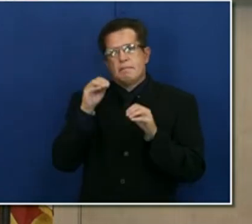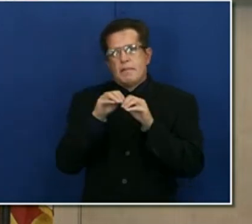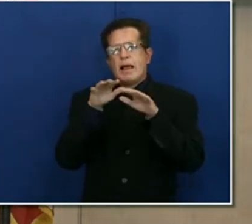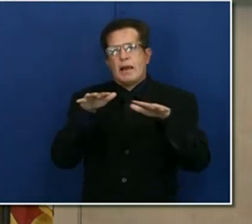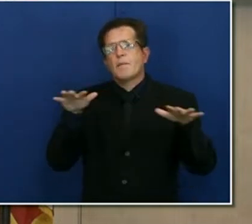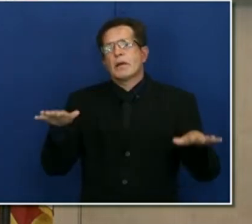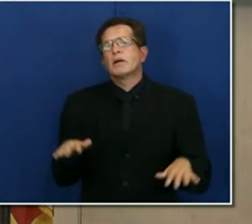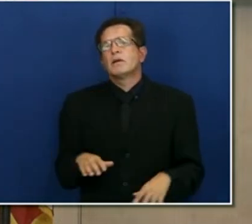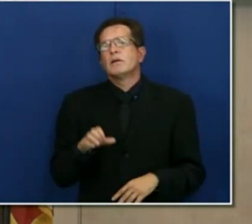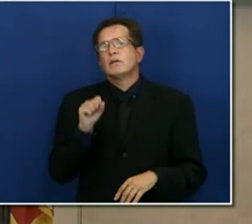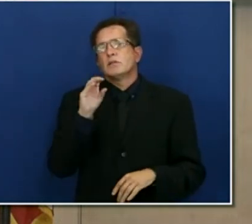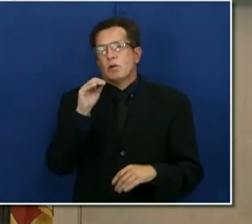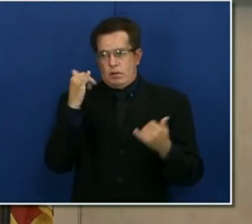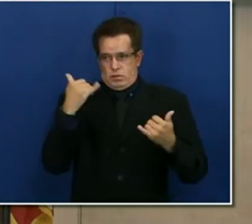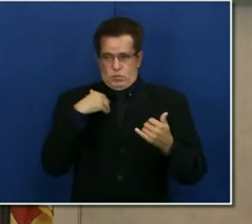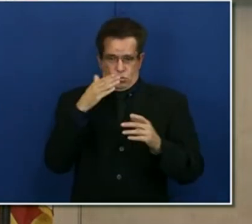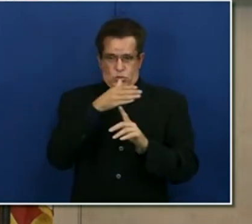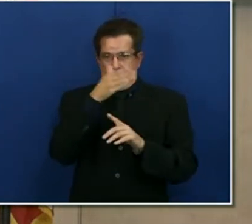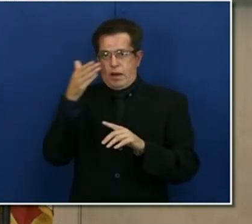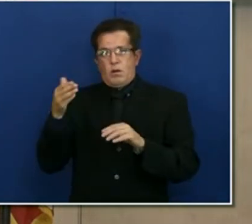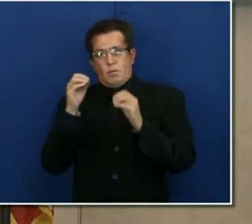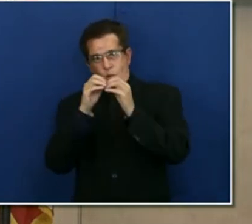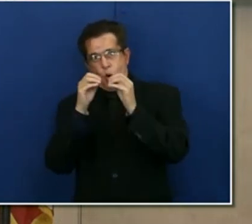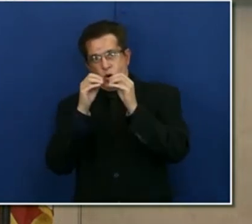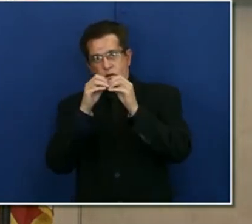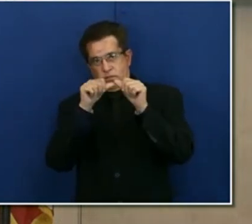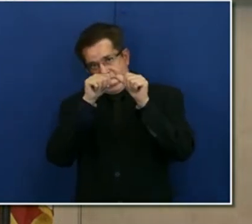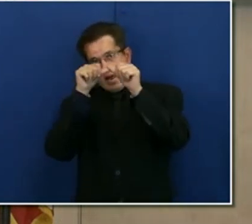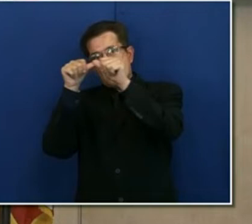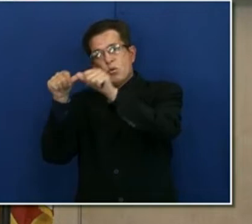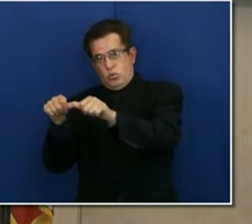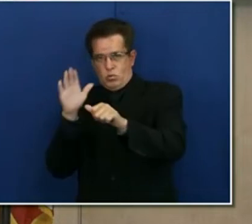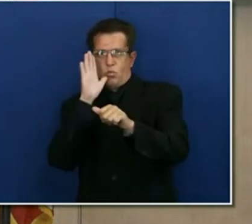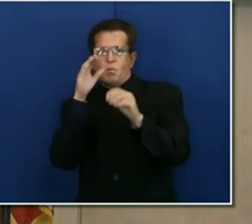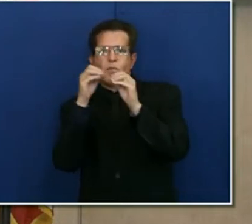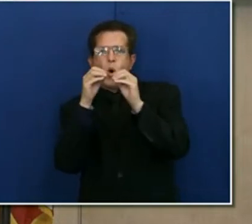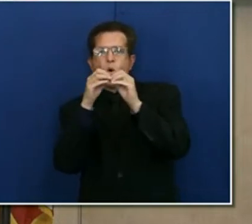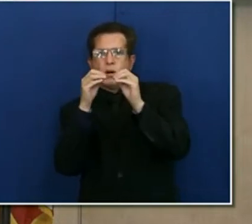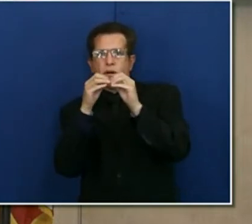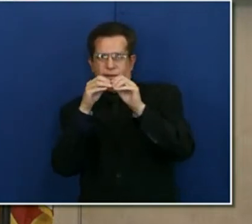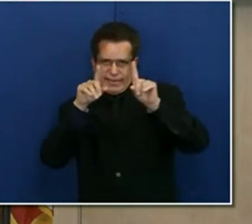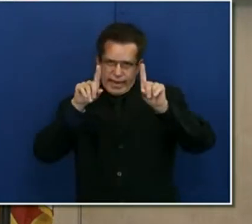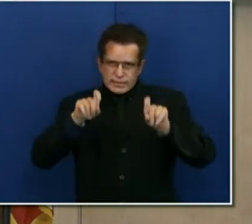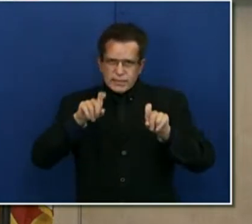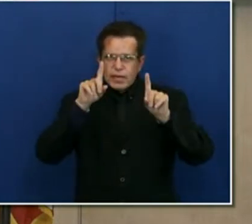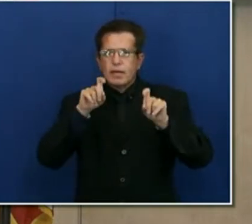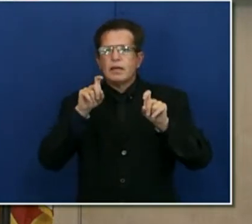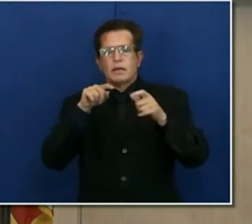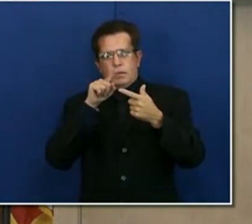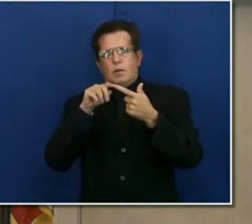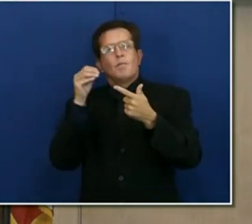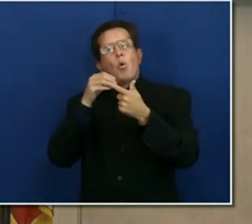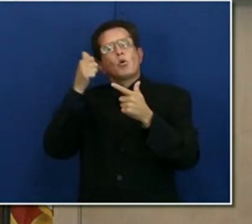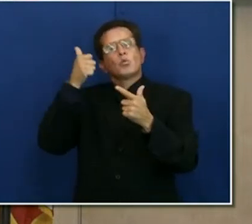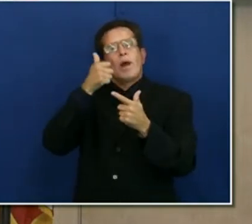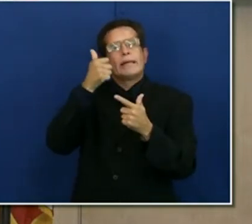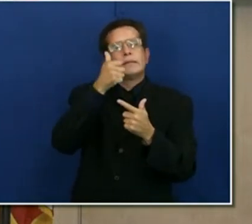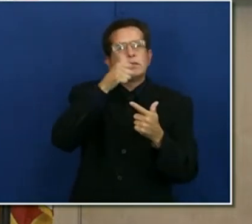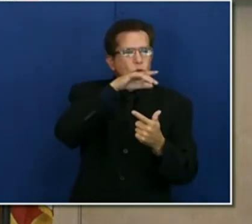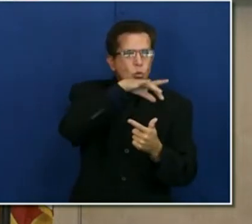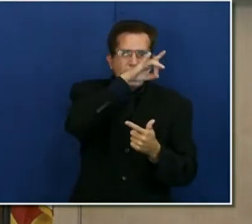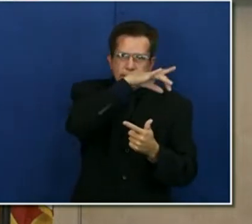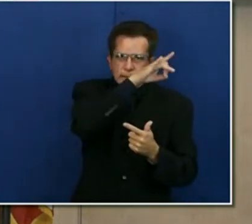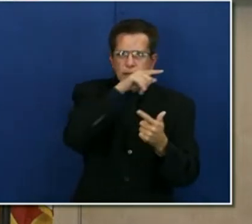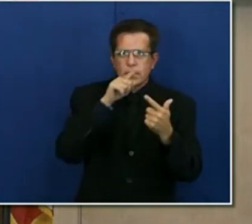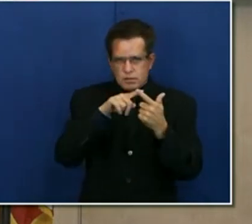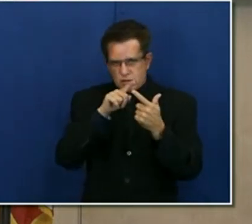we continue what we're currently doing and expand from testing to contact tracing, as